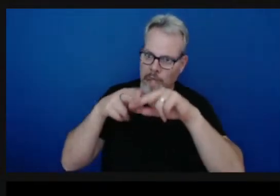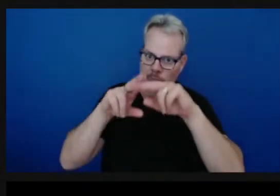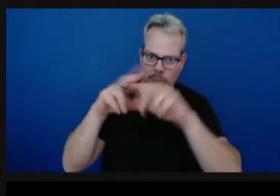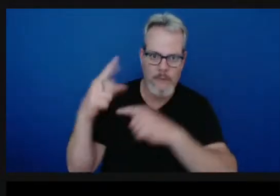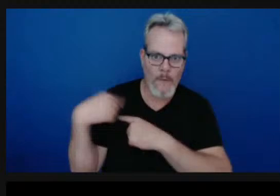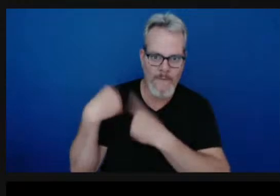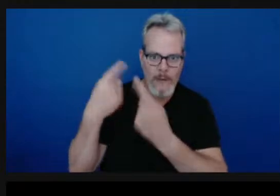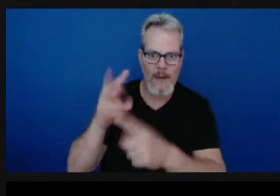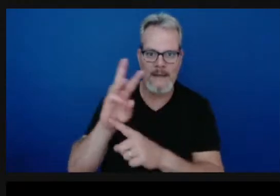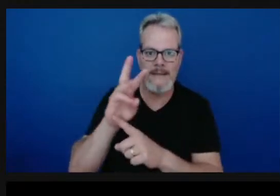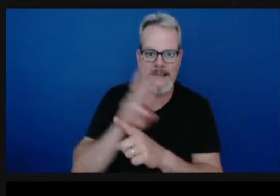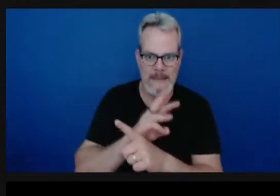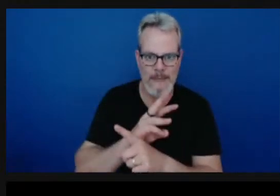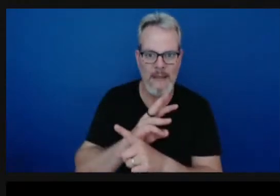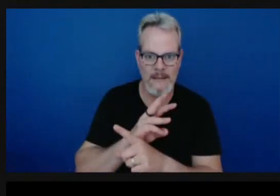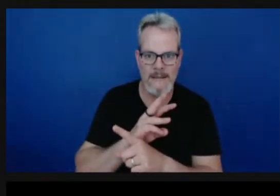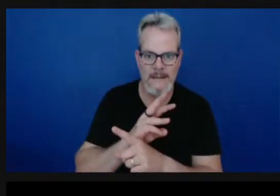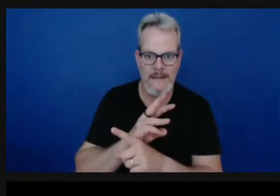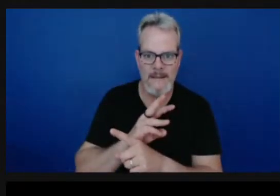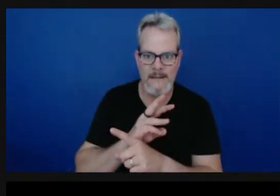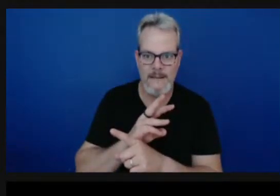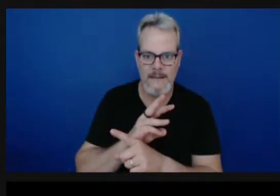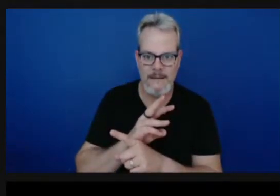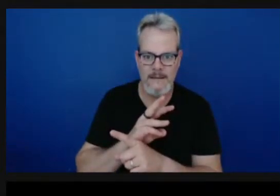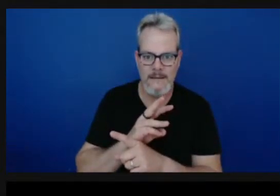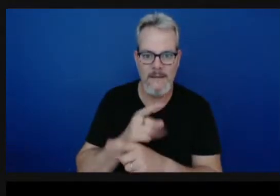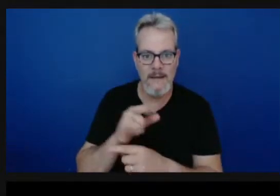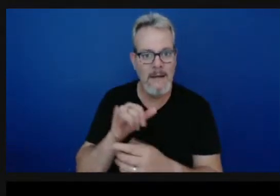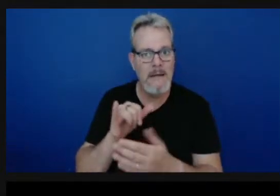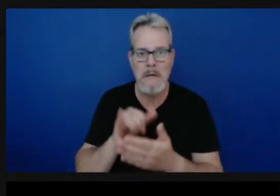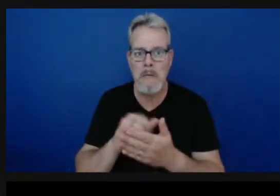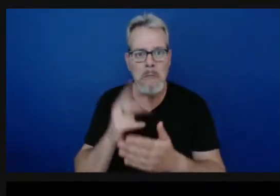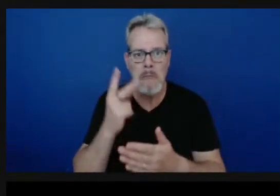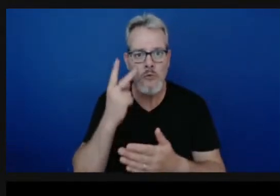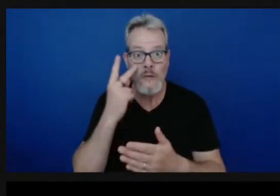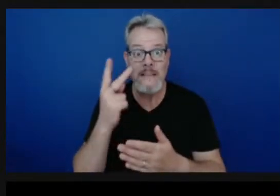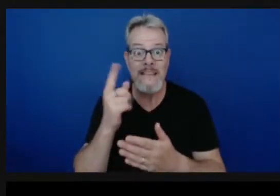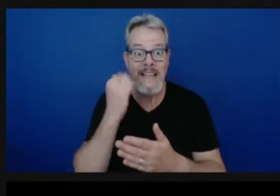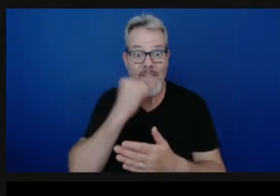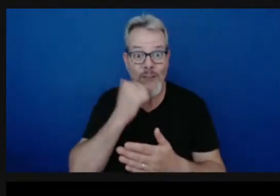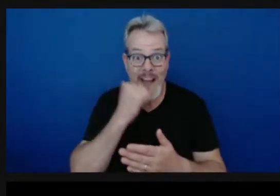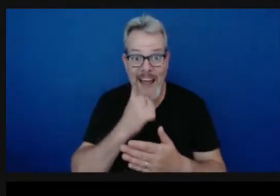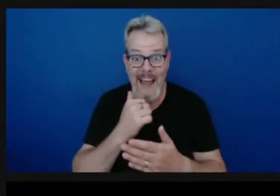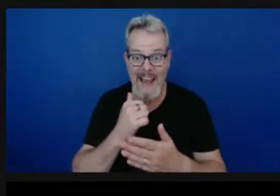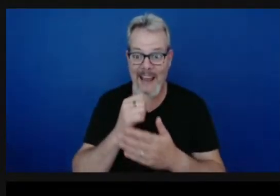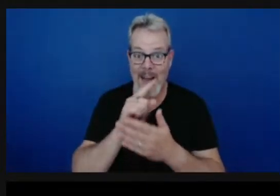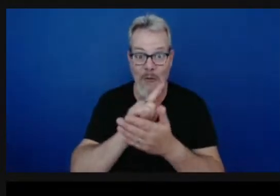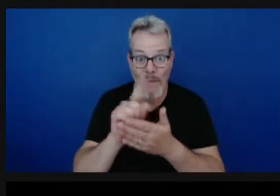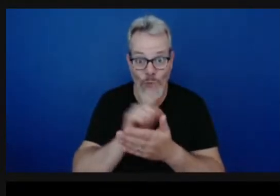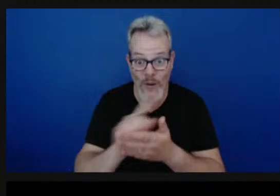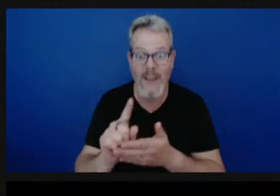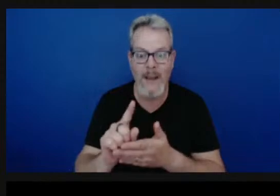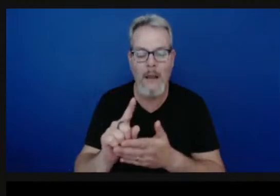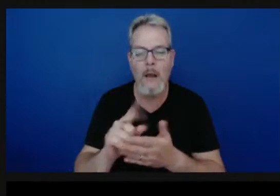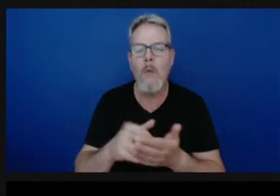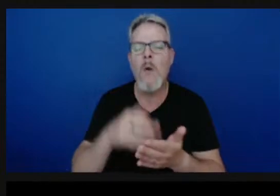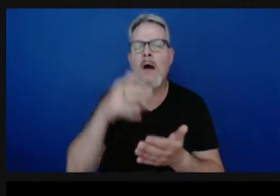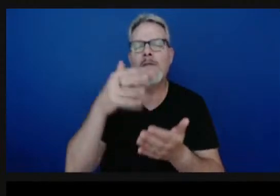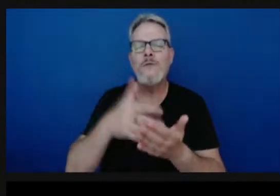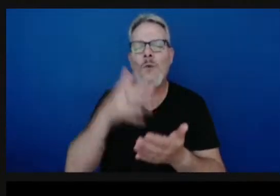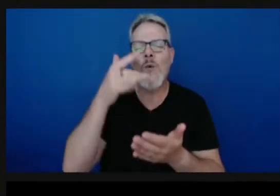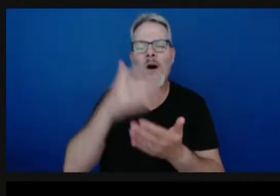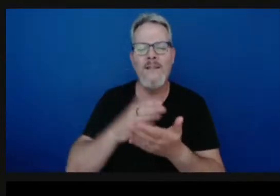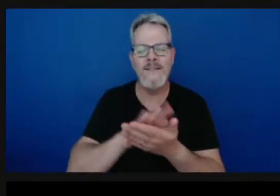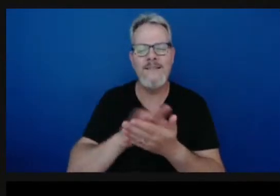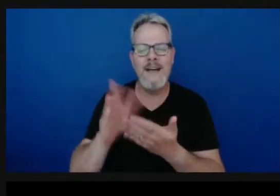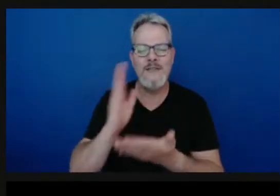now. That's something that's hard to see day by day, week by week, but once in a while, it's nice to stop and look back at